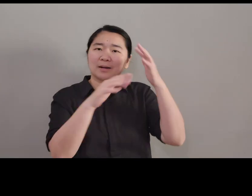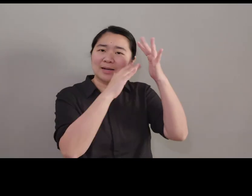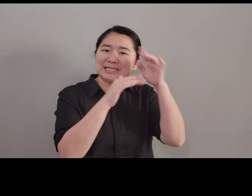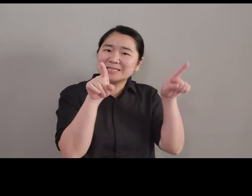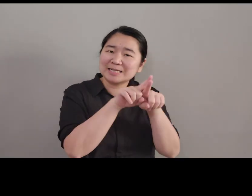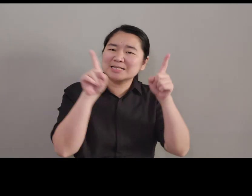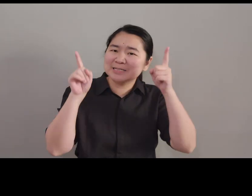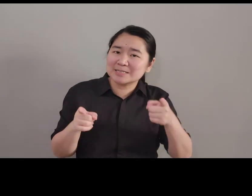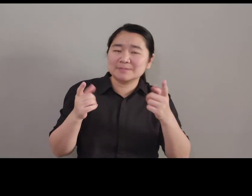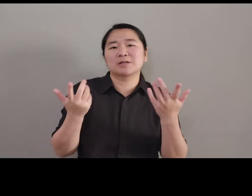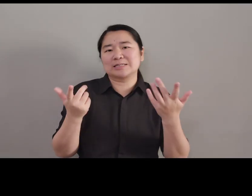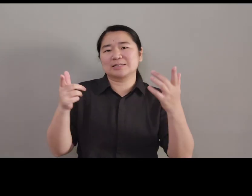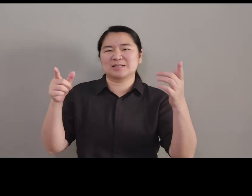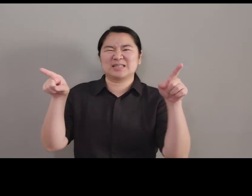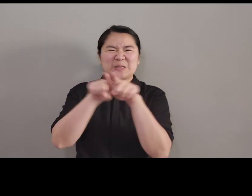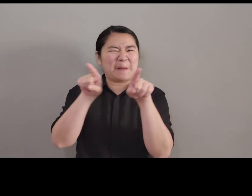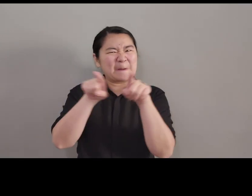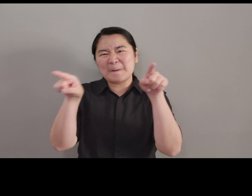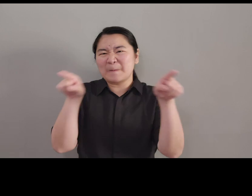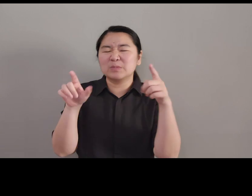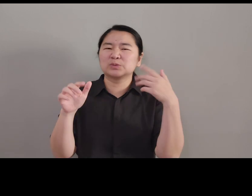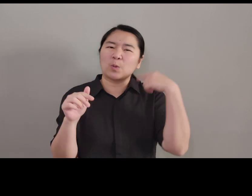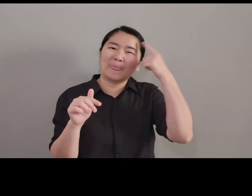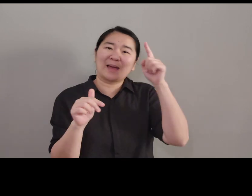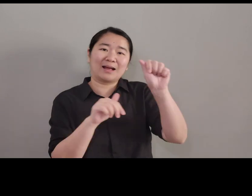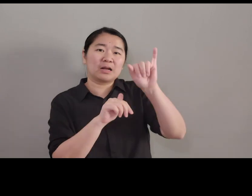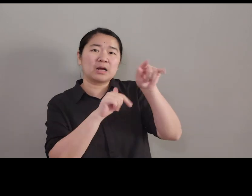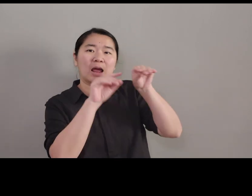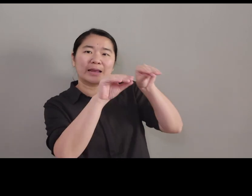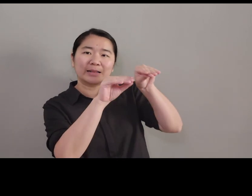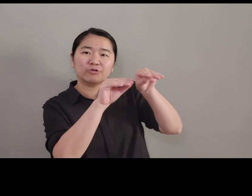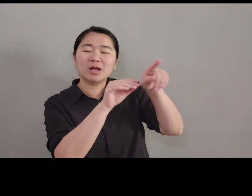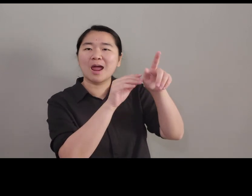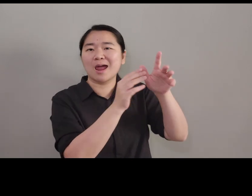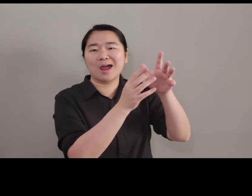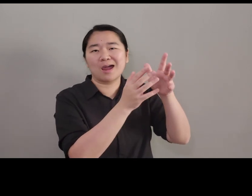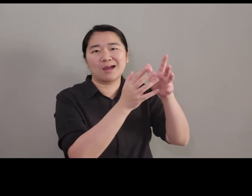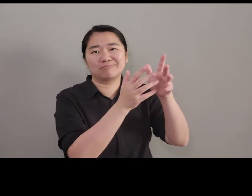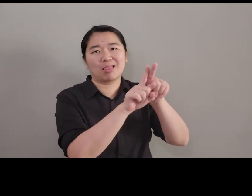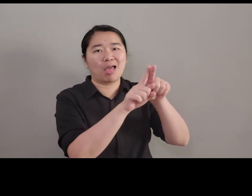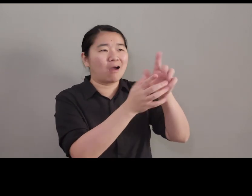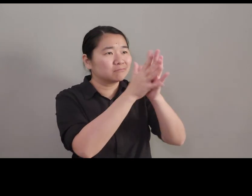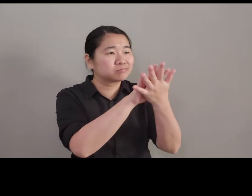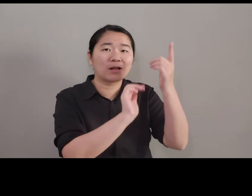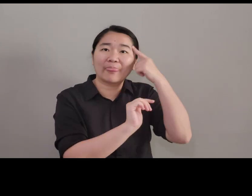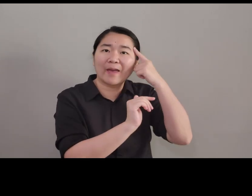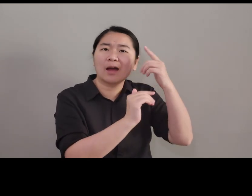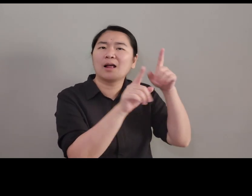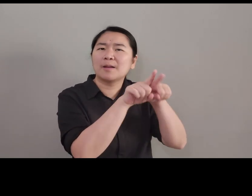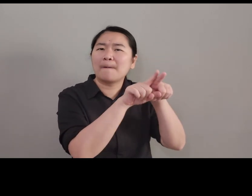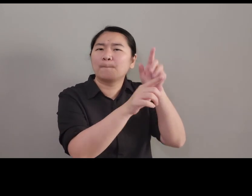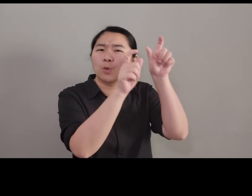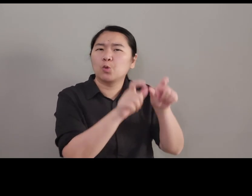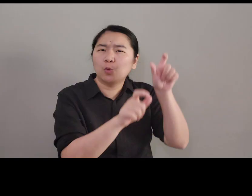you can do to change it. And that is something that I hope to see in WCAG as well, where we can just encourage people to write down what the problem is rather